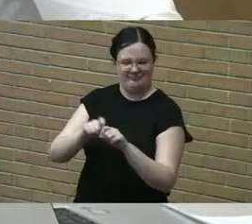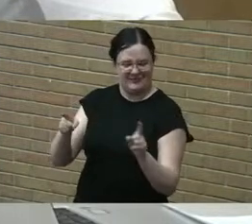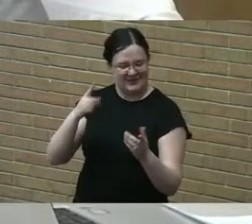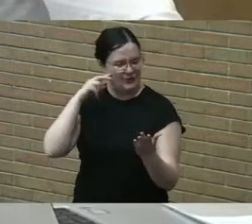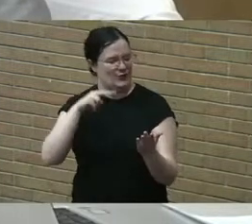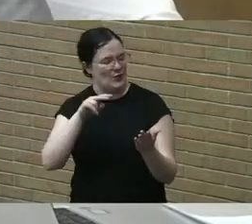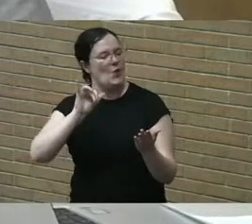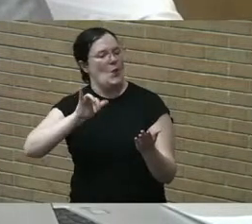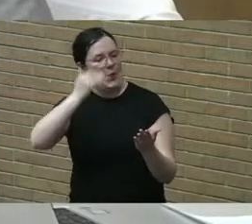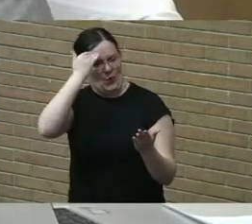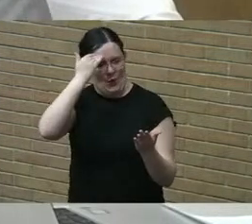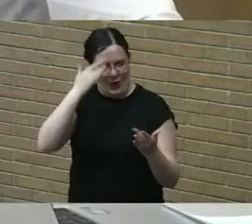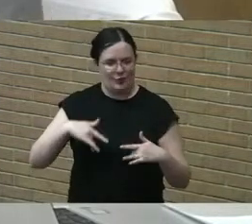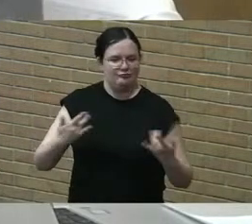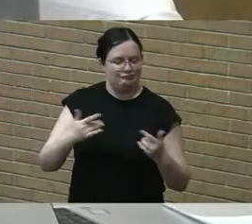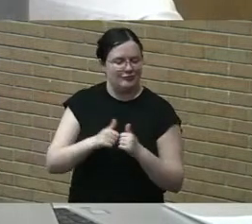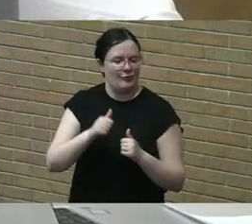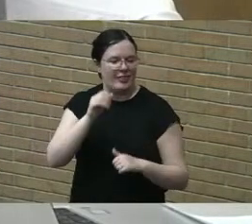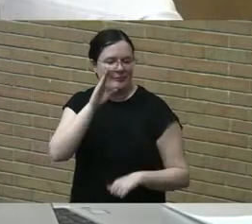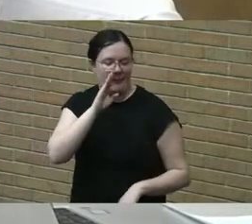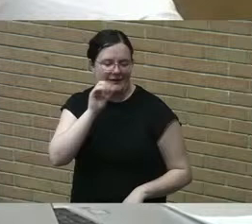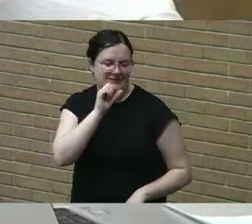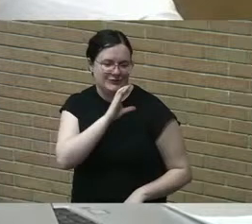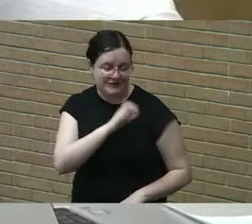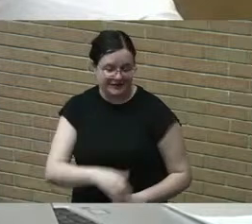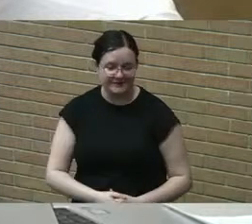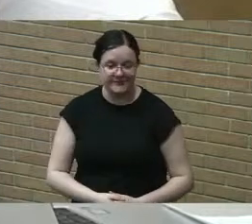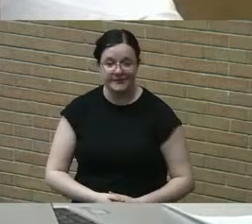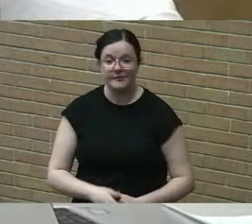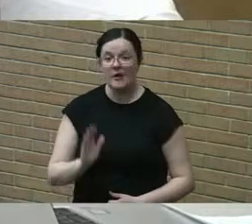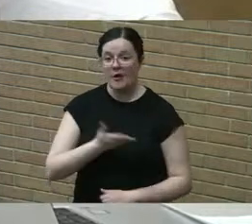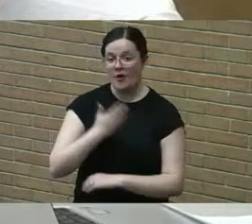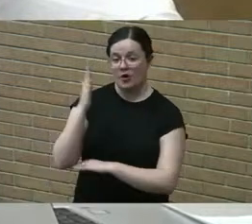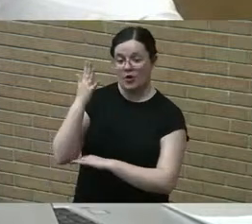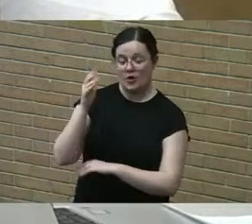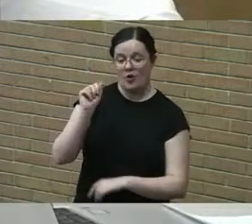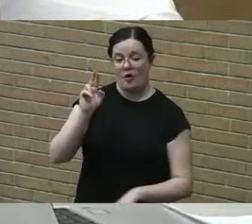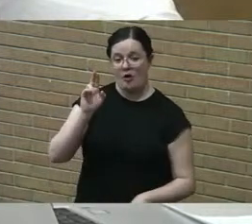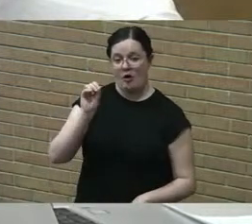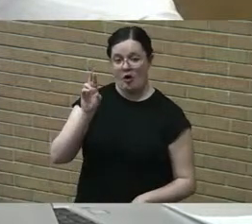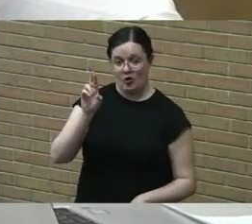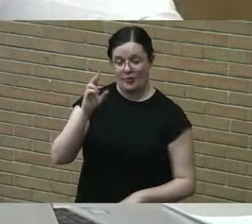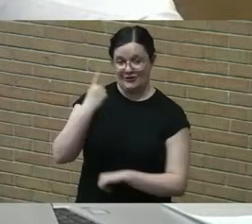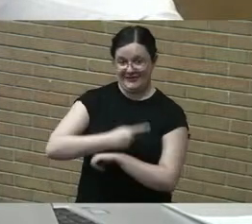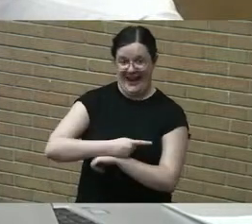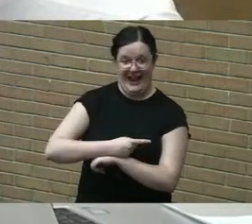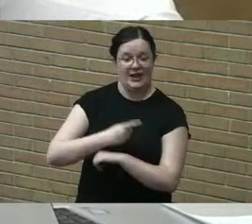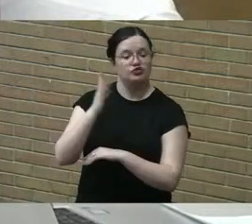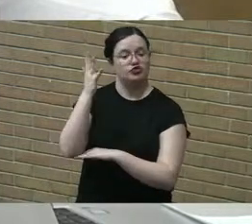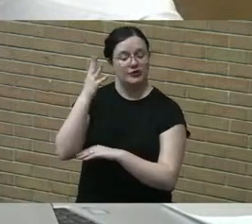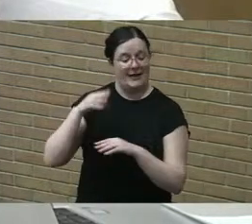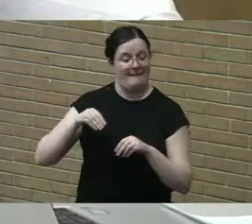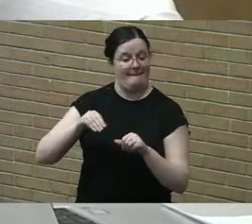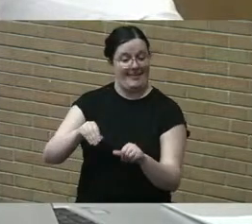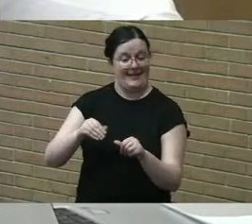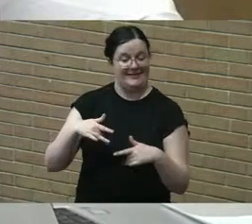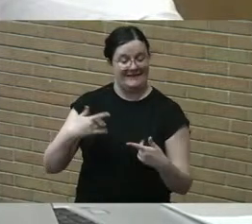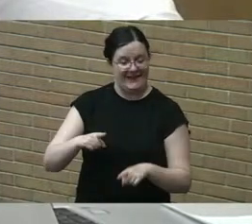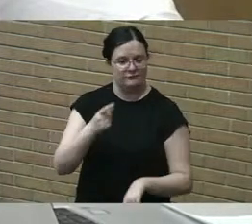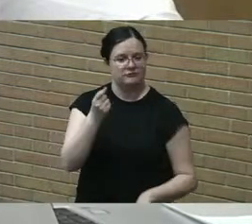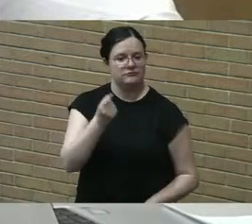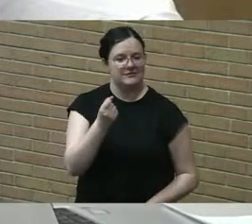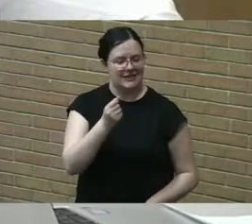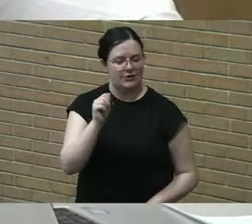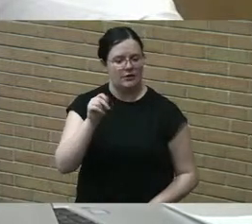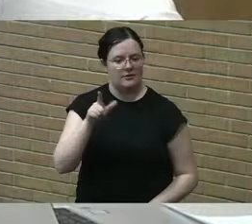Seniors. Our Arbor Day tree planting event will be on Saturday, April 27th from 9